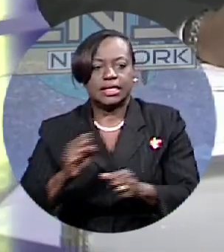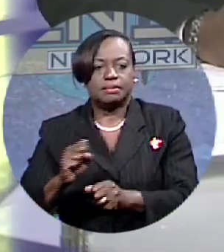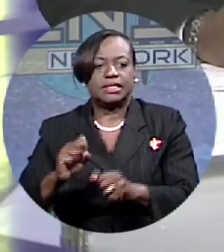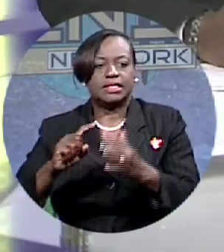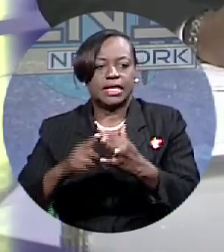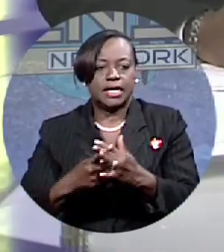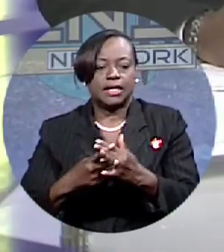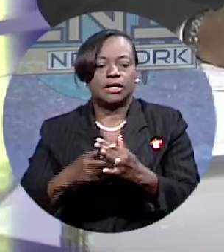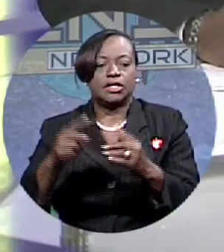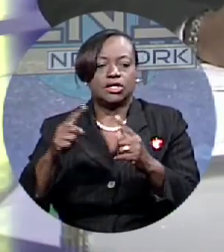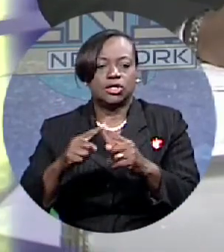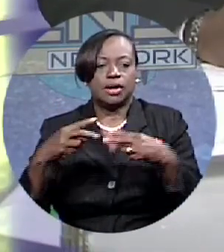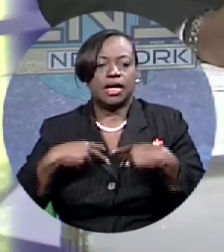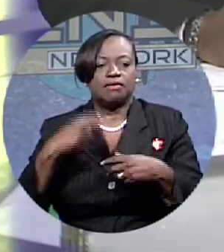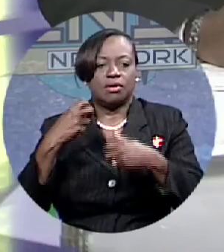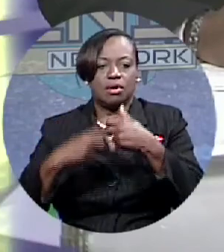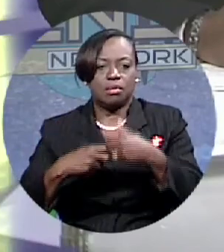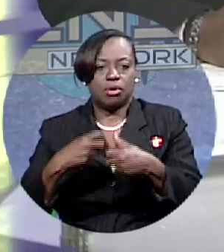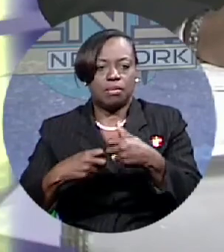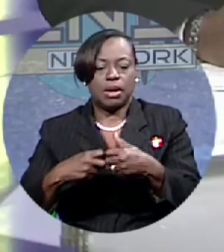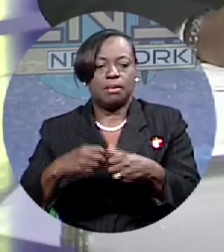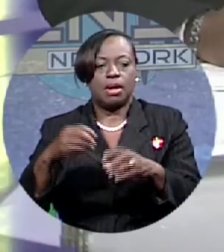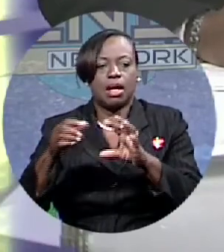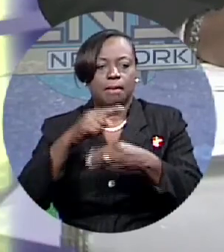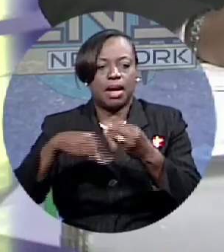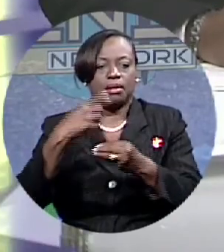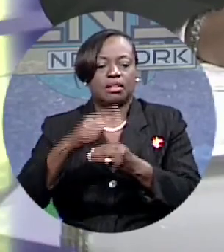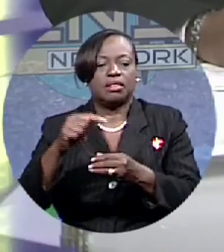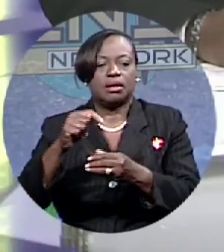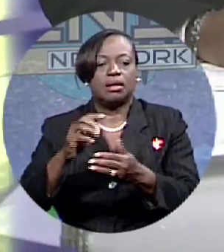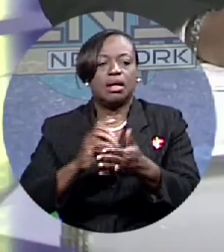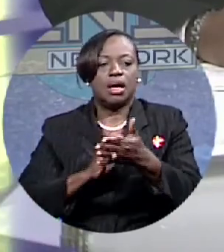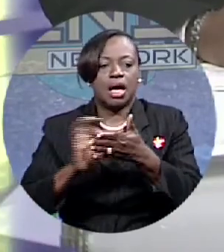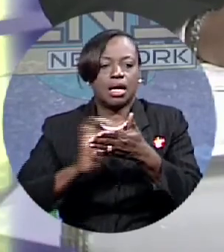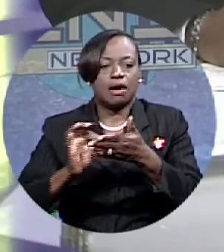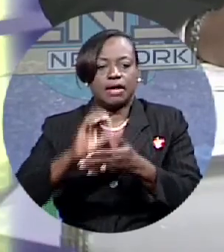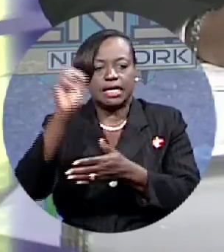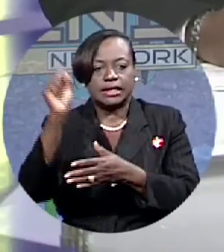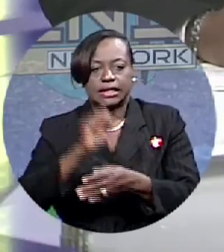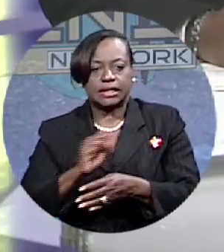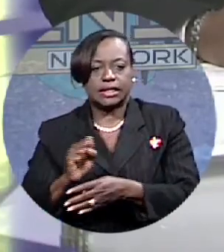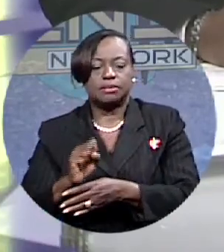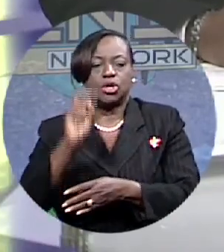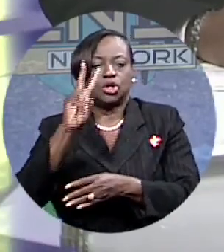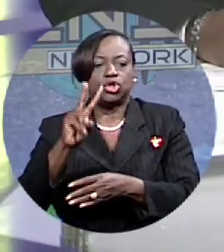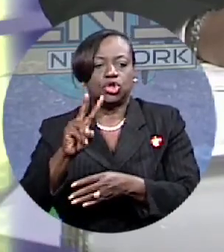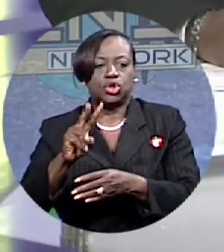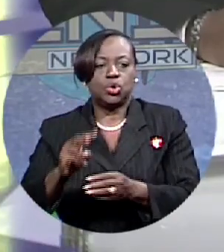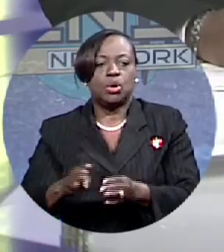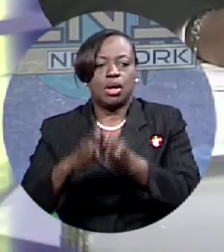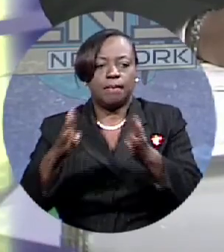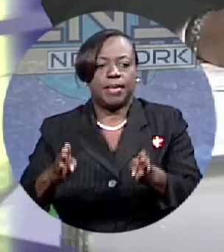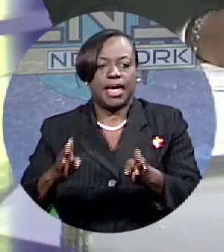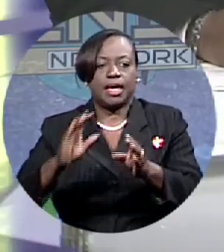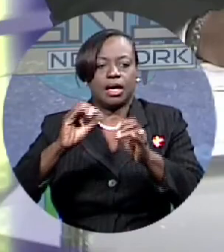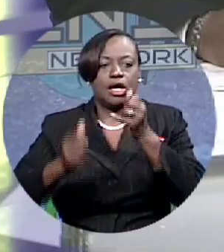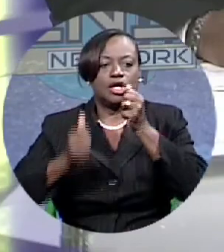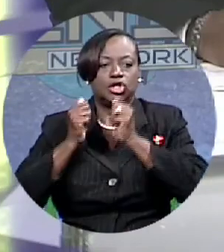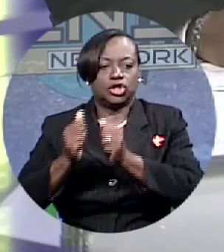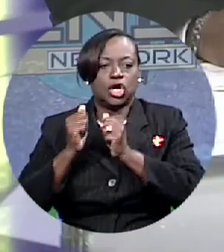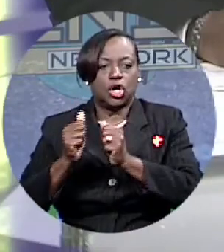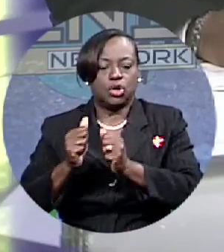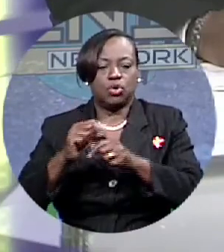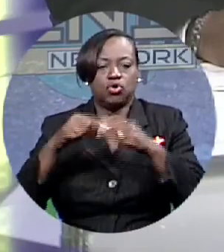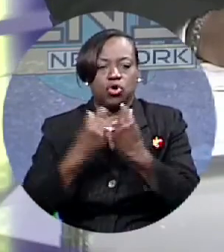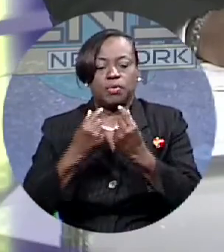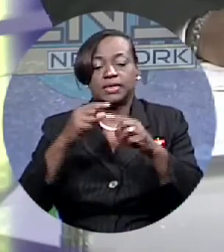Junkanoo Corporation of New Providence is hitting out against claims by two major Junkanoo groups that the newly announced judging system may hurt